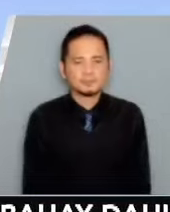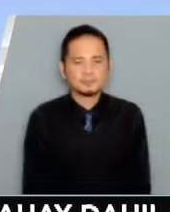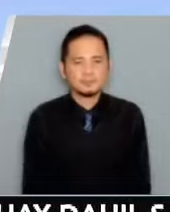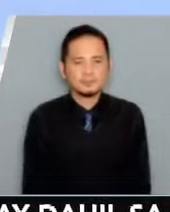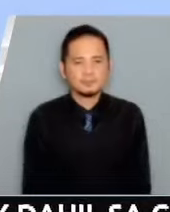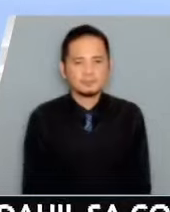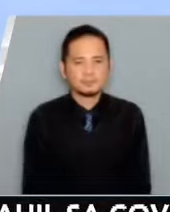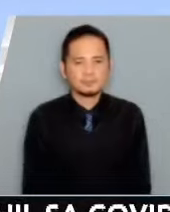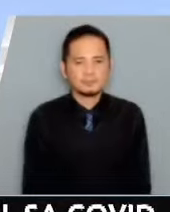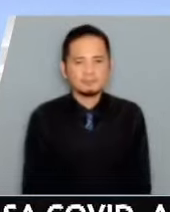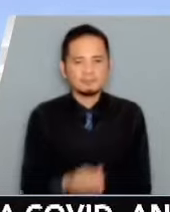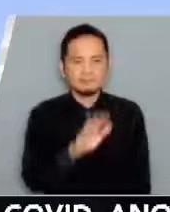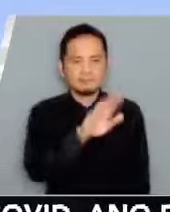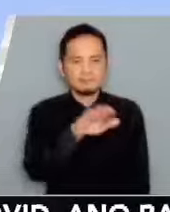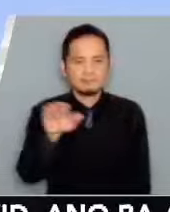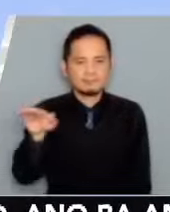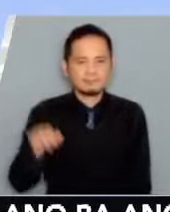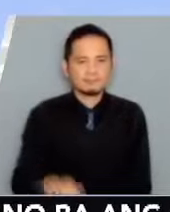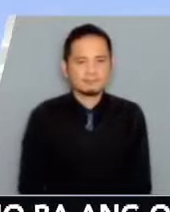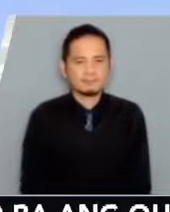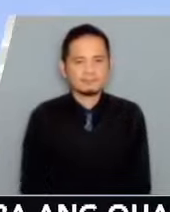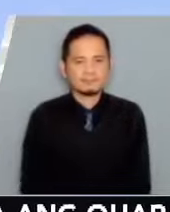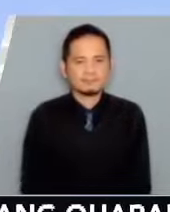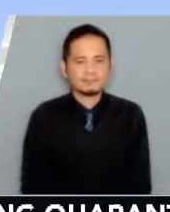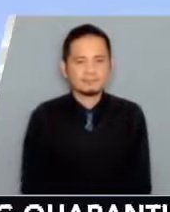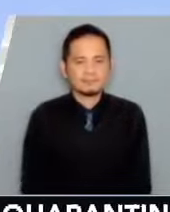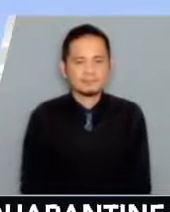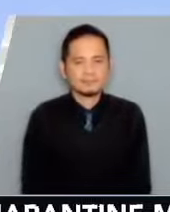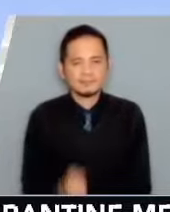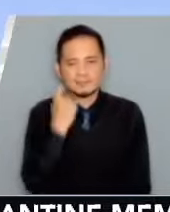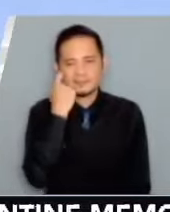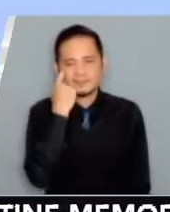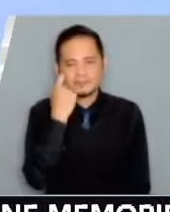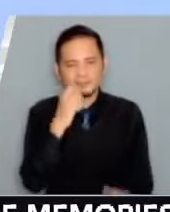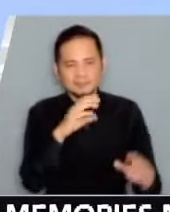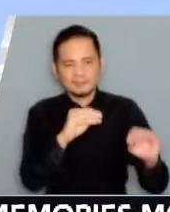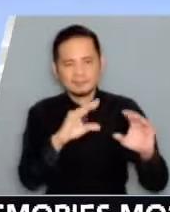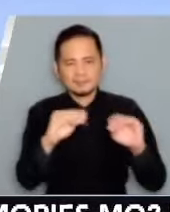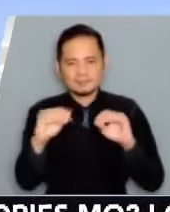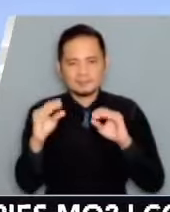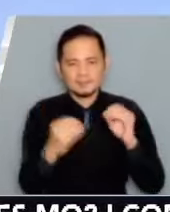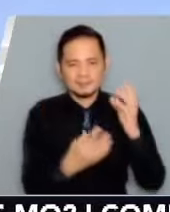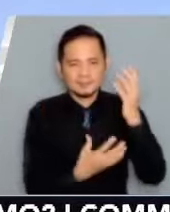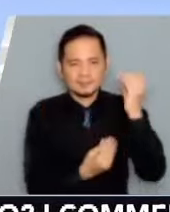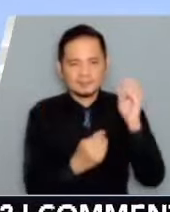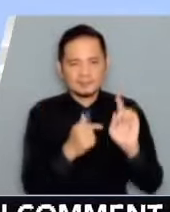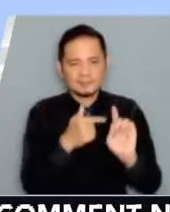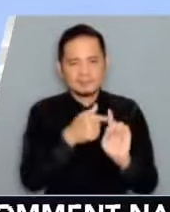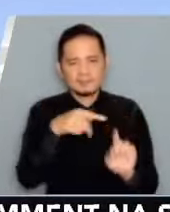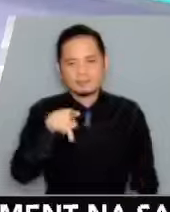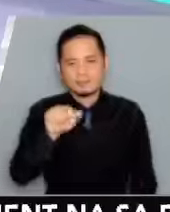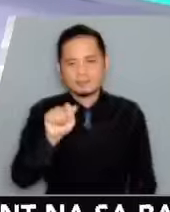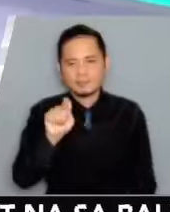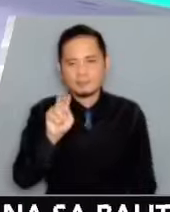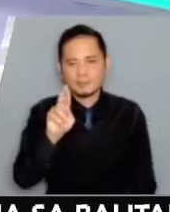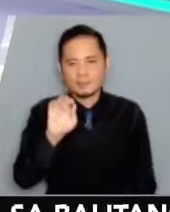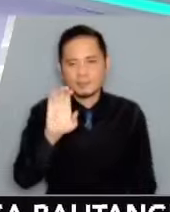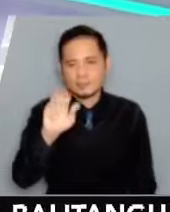Friday na, kaya naman i-push na natin ang latest. Makakasama po natin si Maring Patricia Tumulak. Hi and welcome,